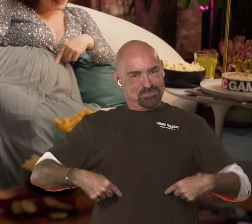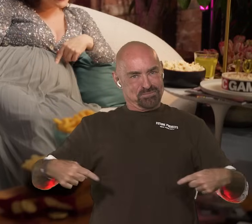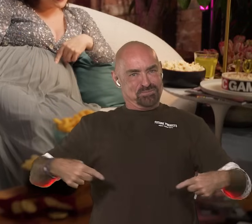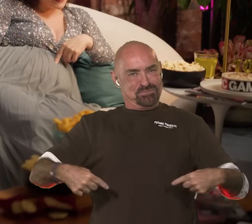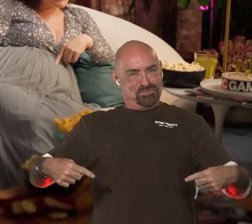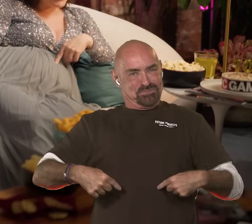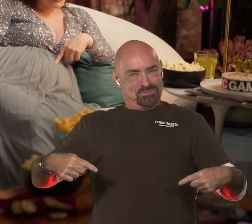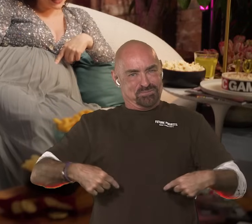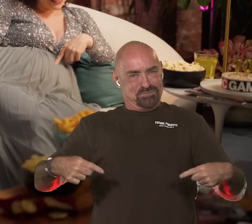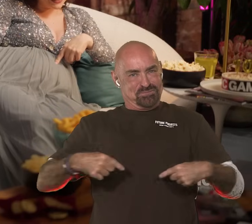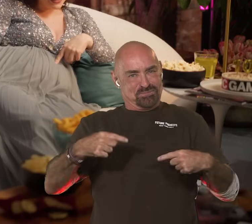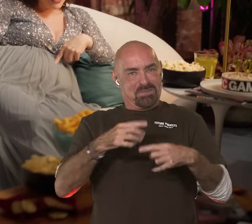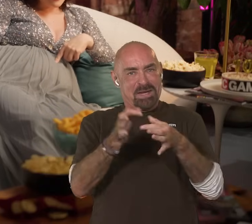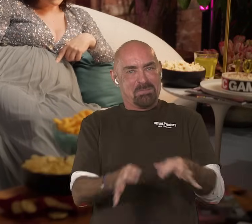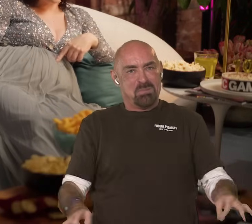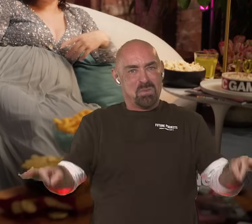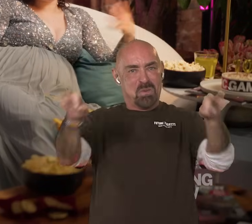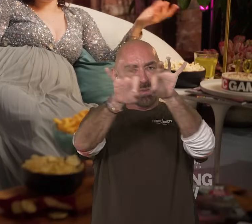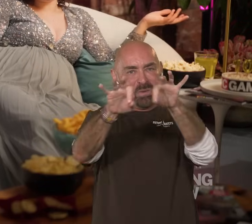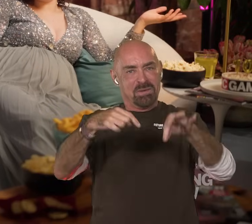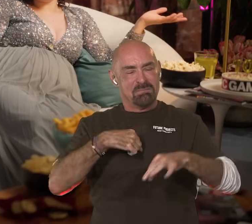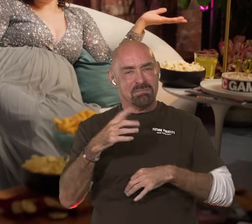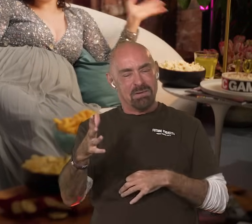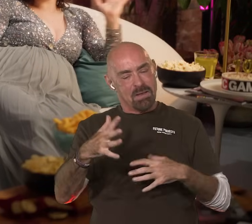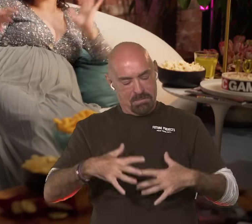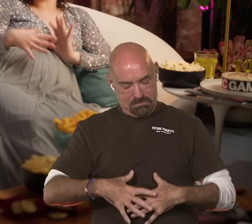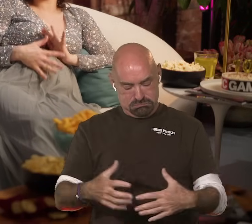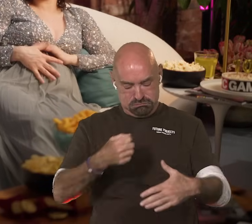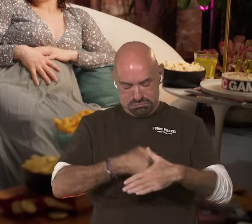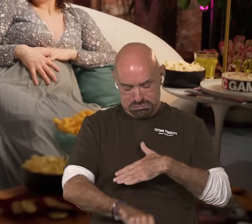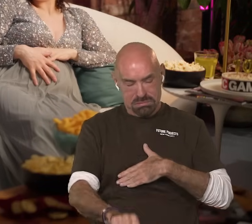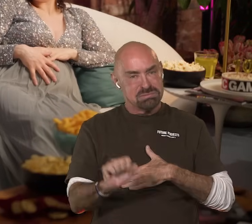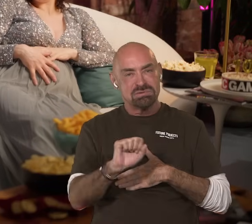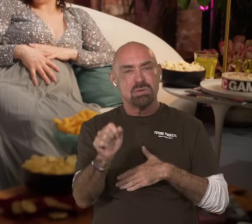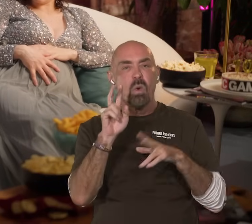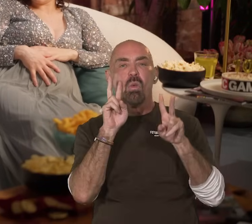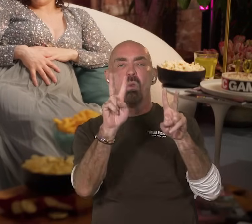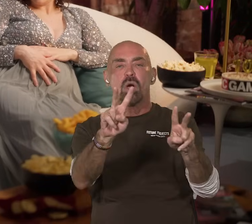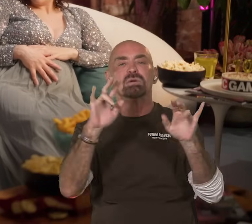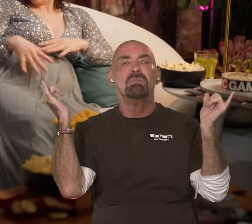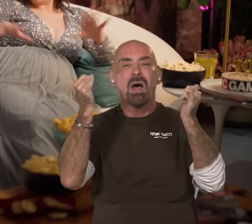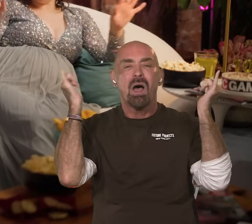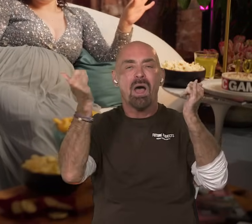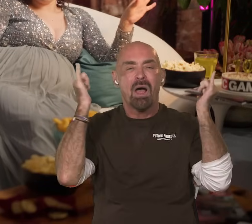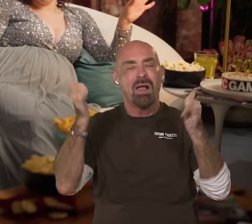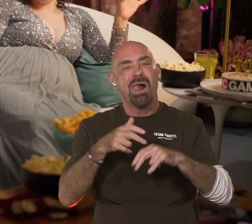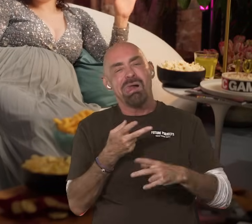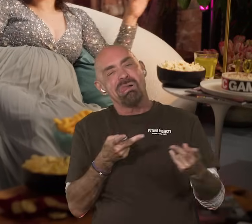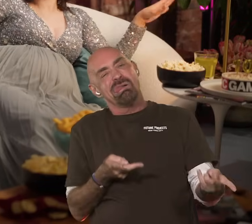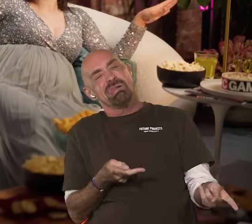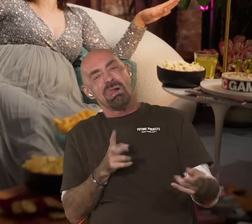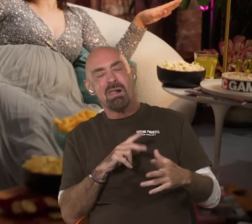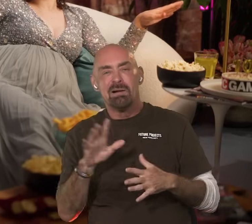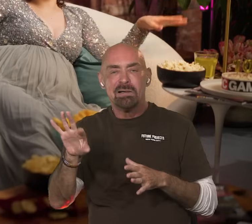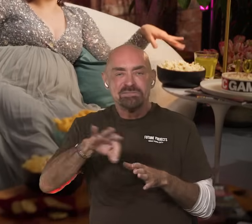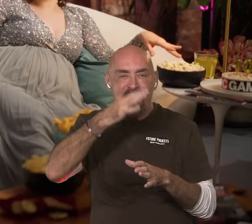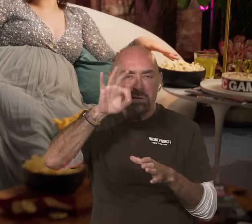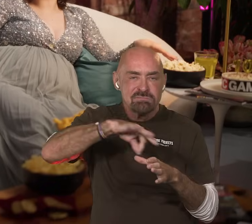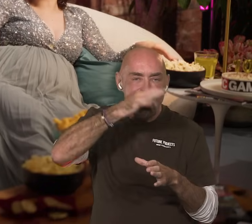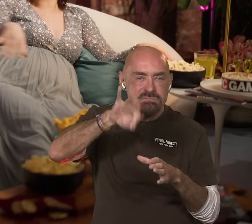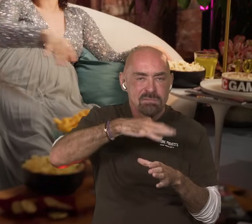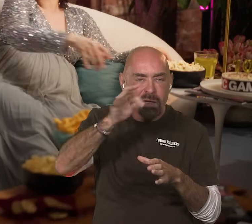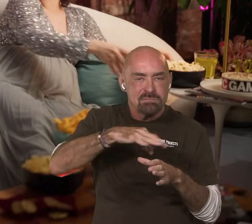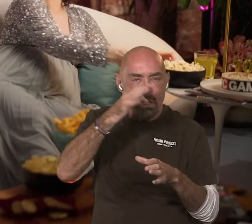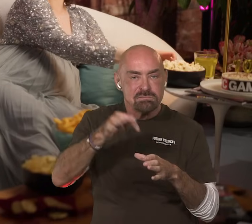a little more important. I'll be here with my unborn mind flayer having a watch party. And I'm just gonna chill out here on the couch, have